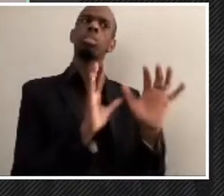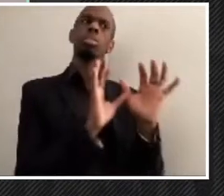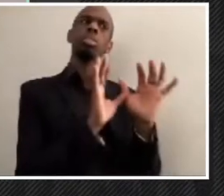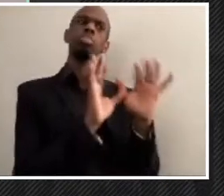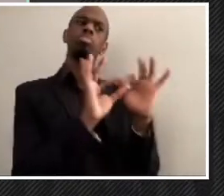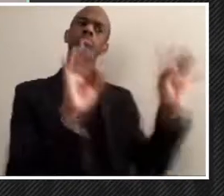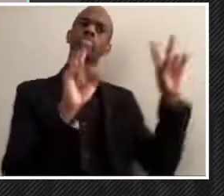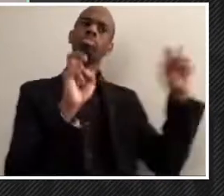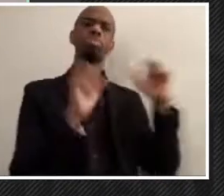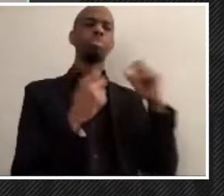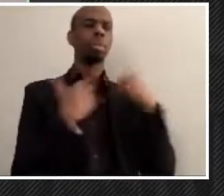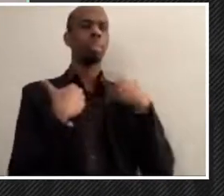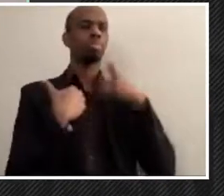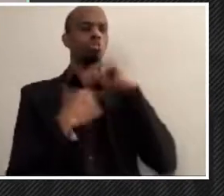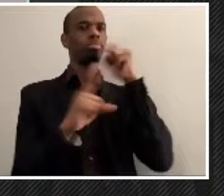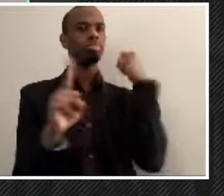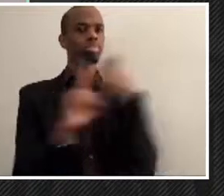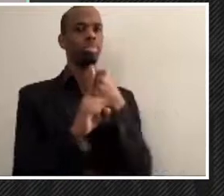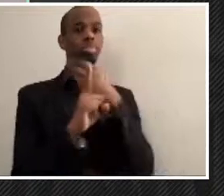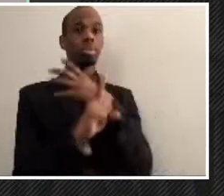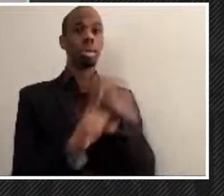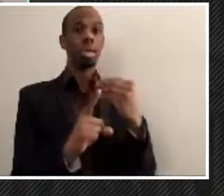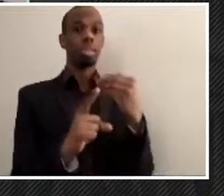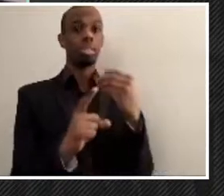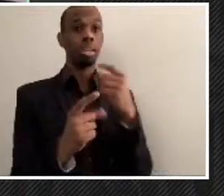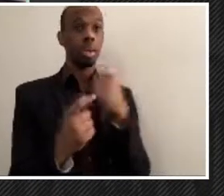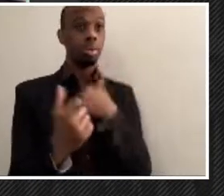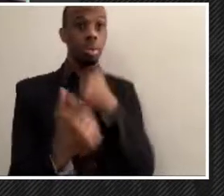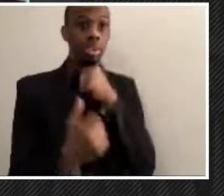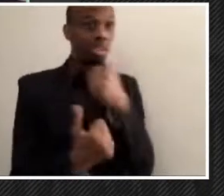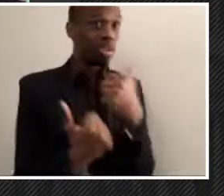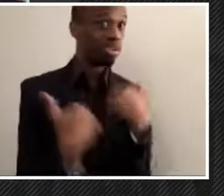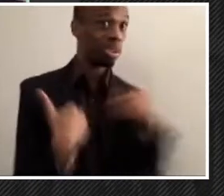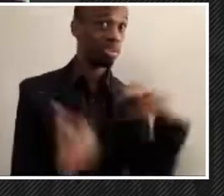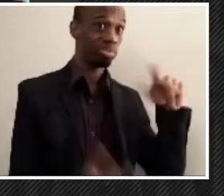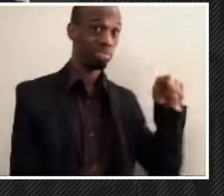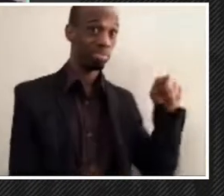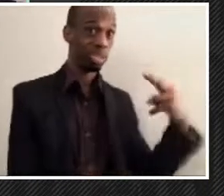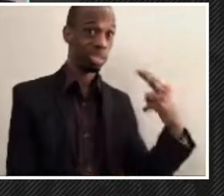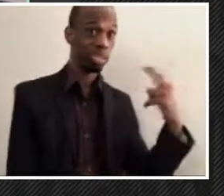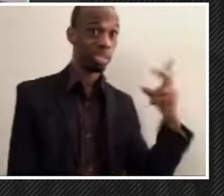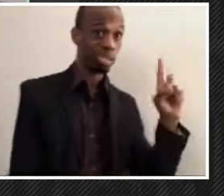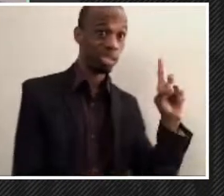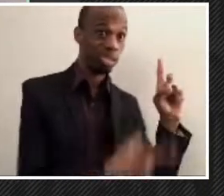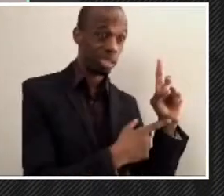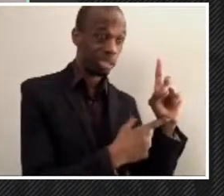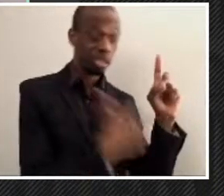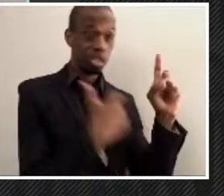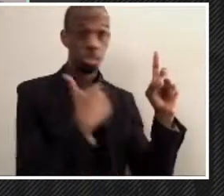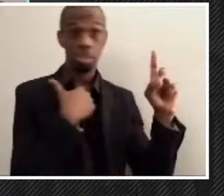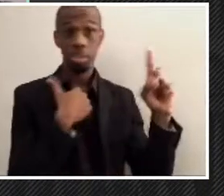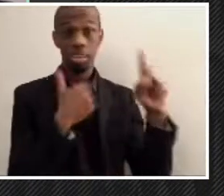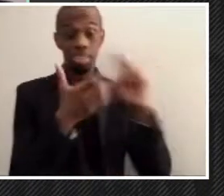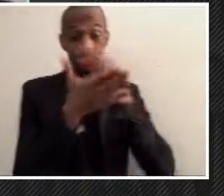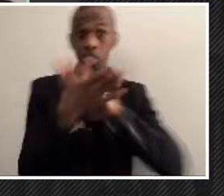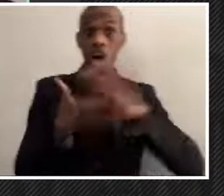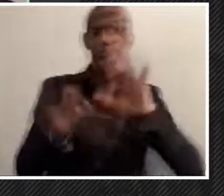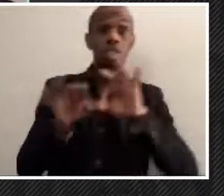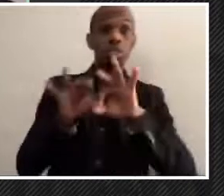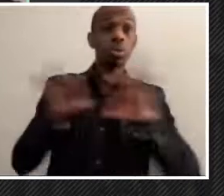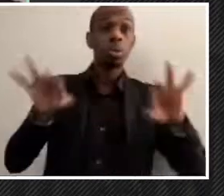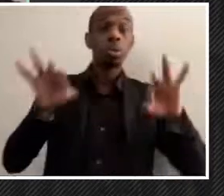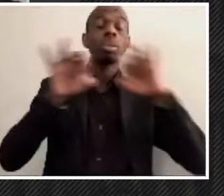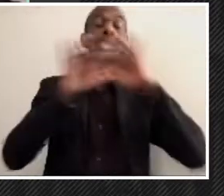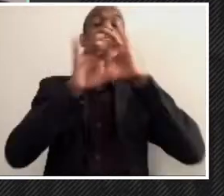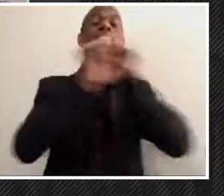in possession of a GED, let alone a college degree. So if it were up to my